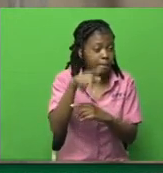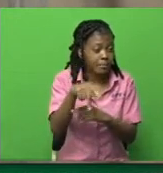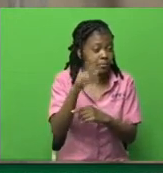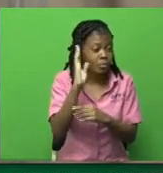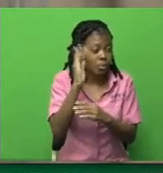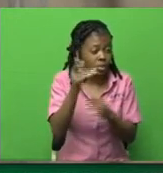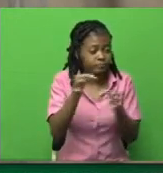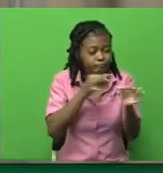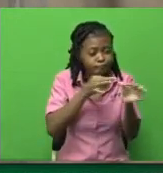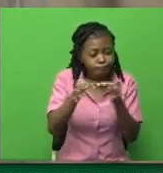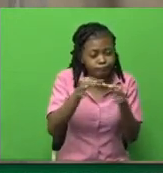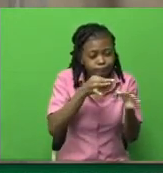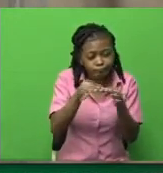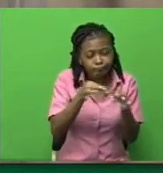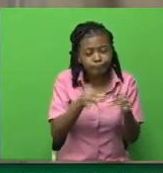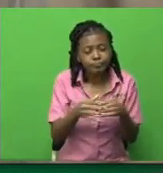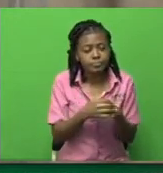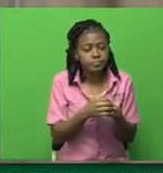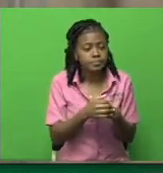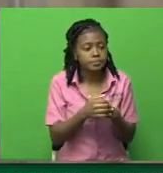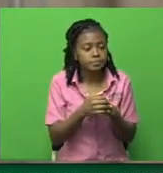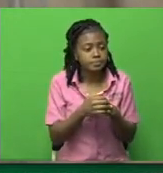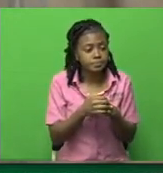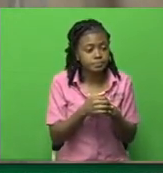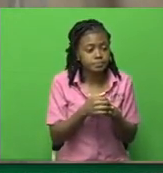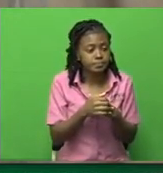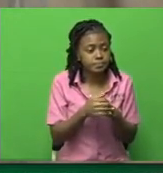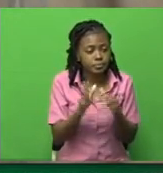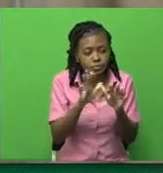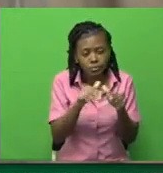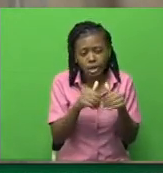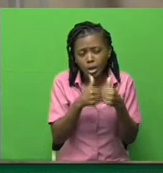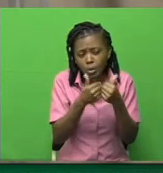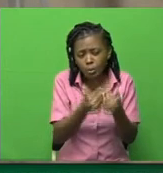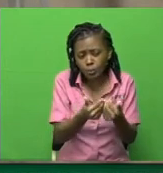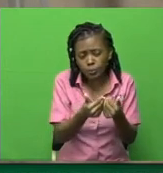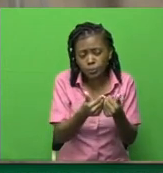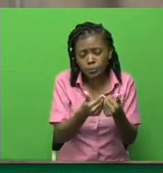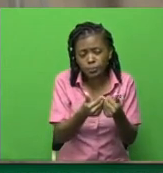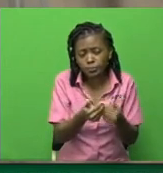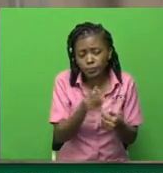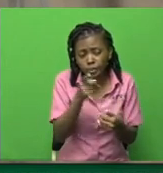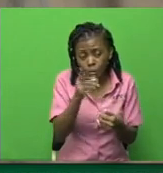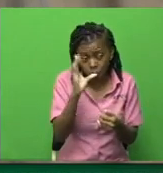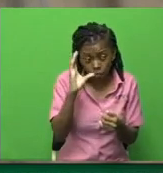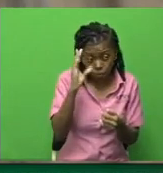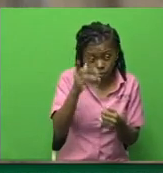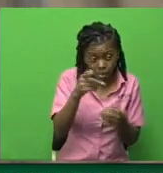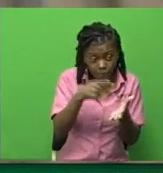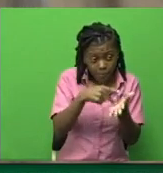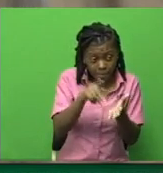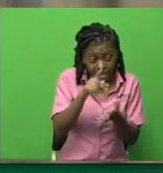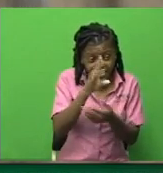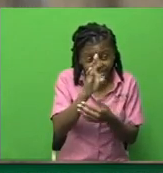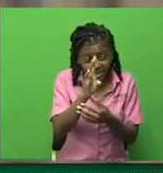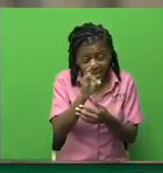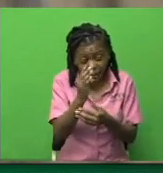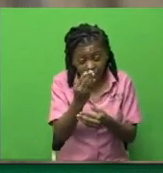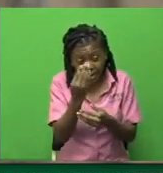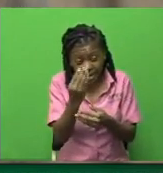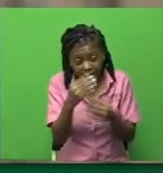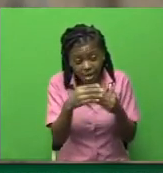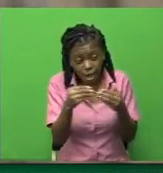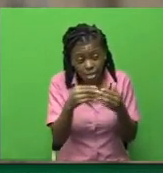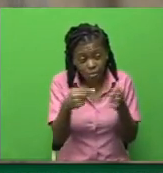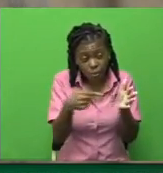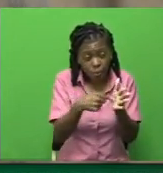some time dealing with how do you intend on clearing the seven billion dollar debt and